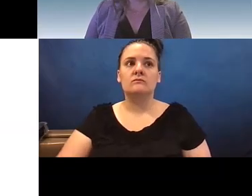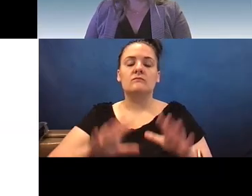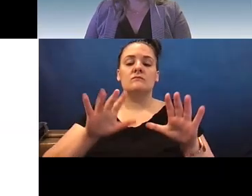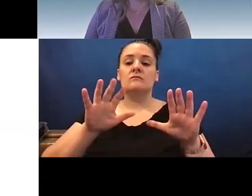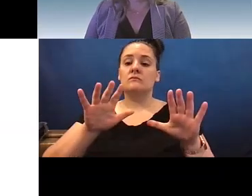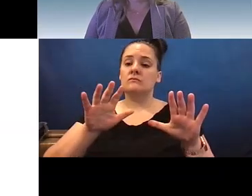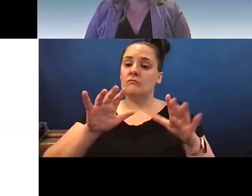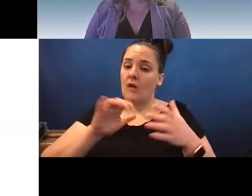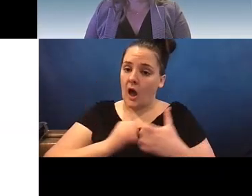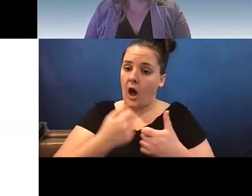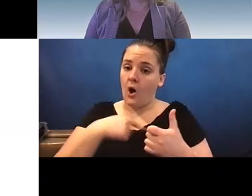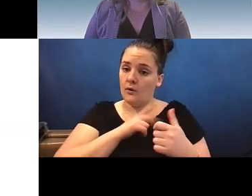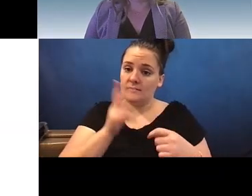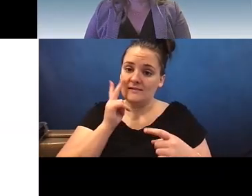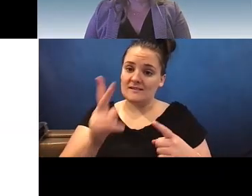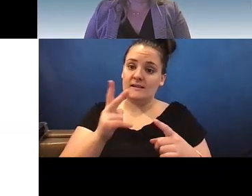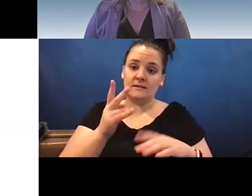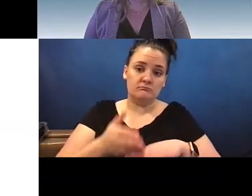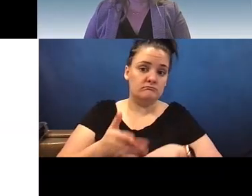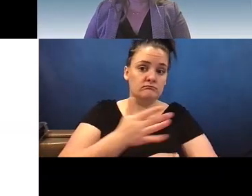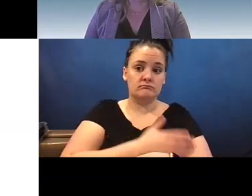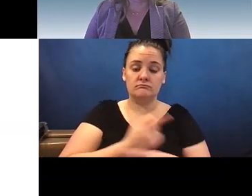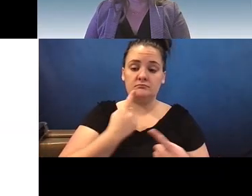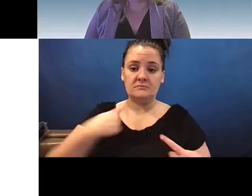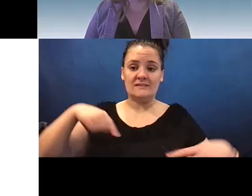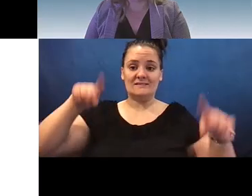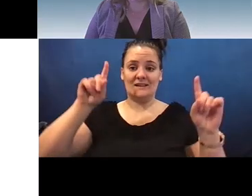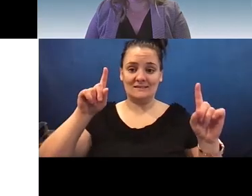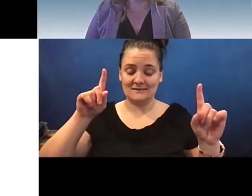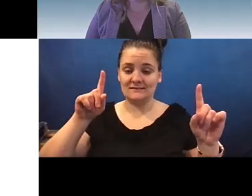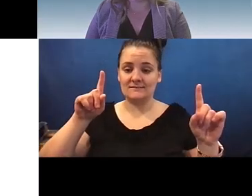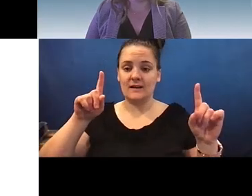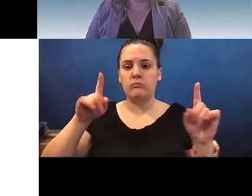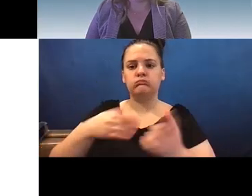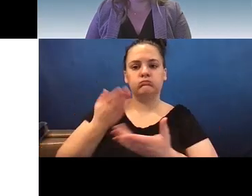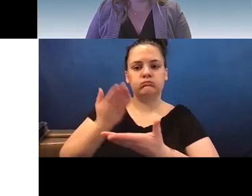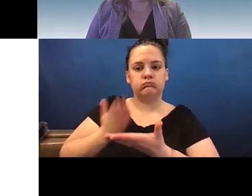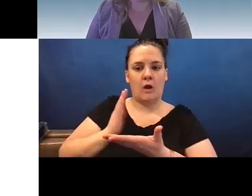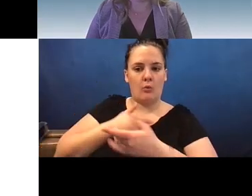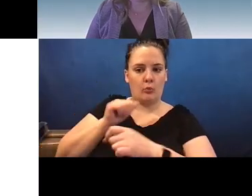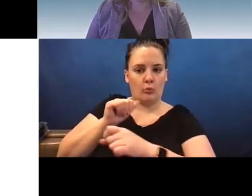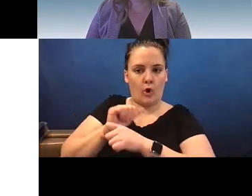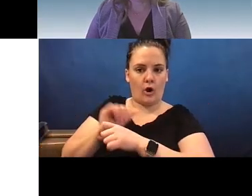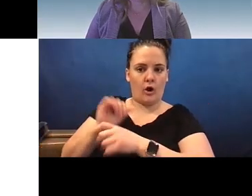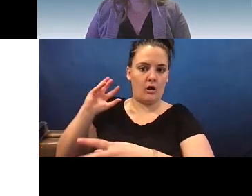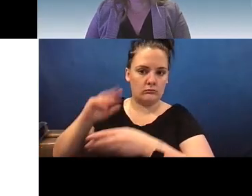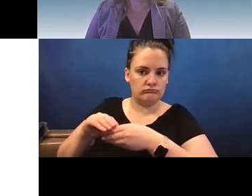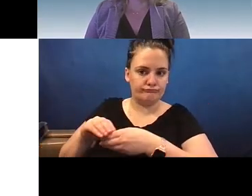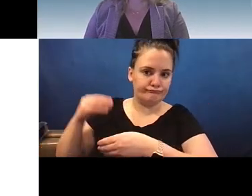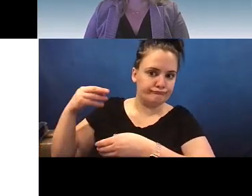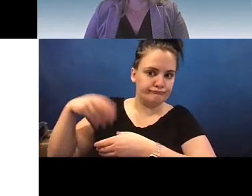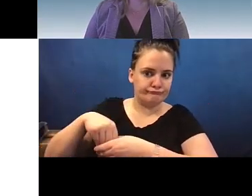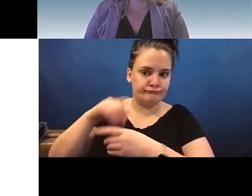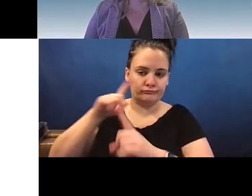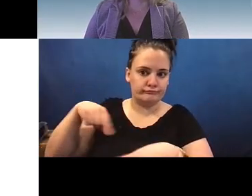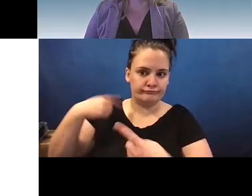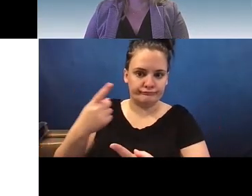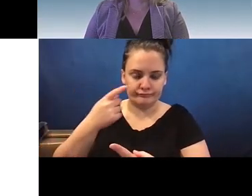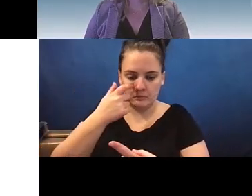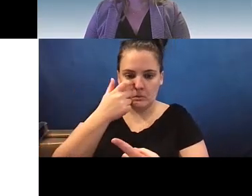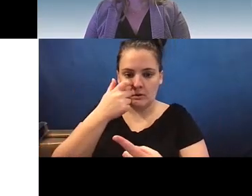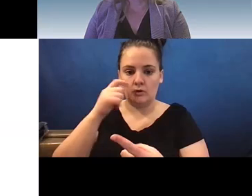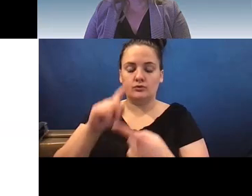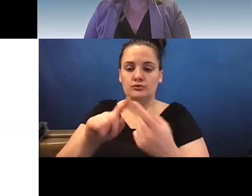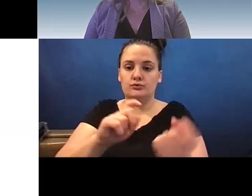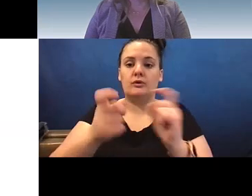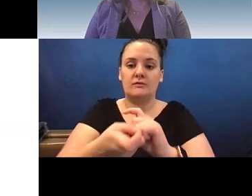major successes that have highlighted the tremendous work put in by the hospital quality teams to truly transform care